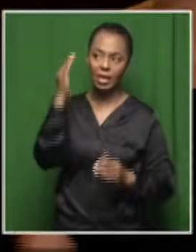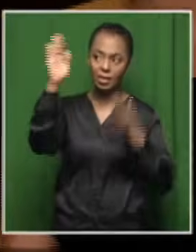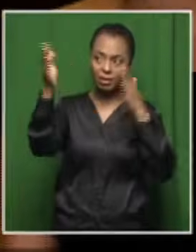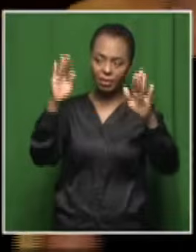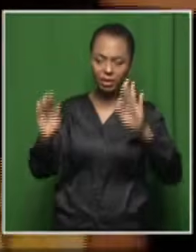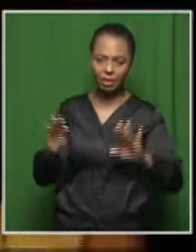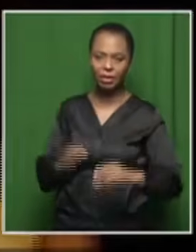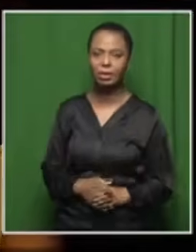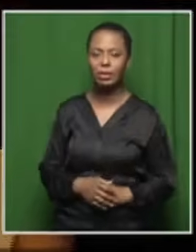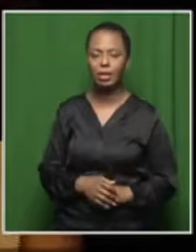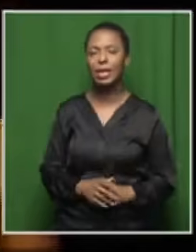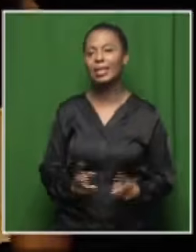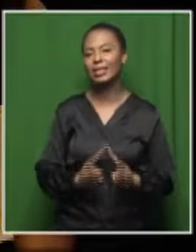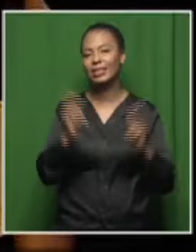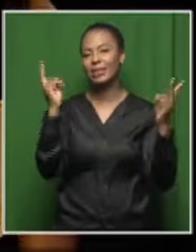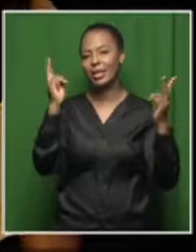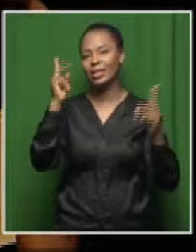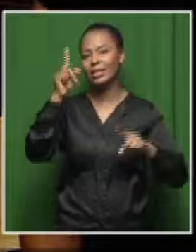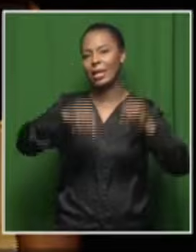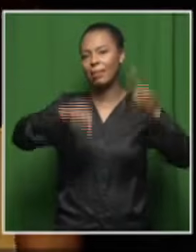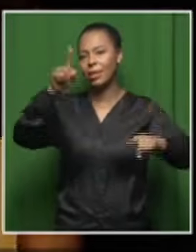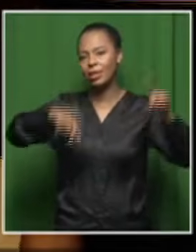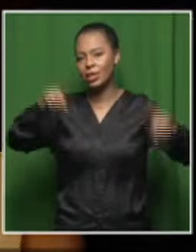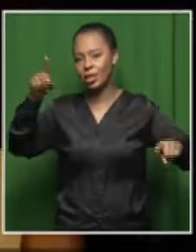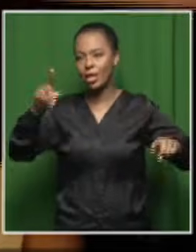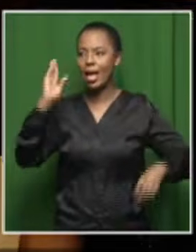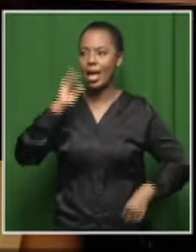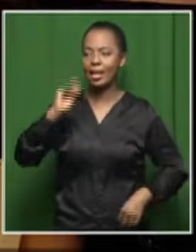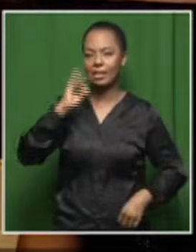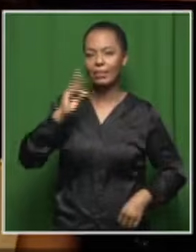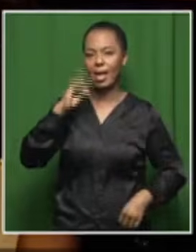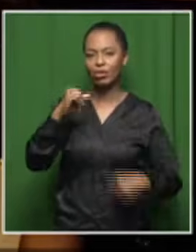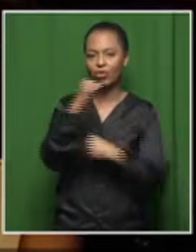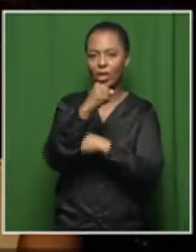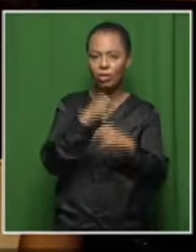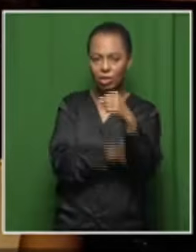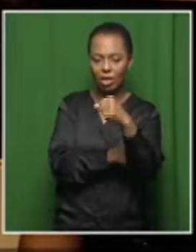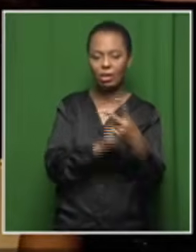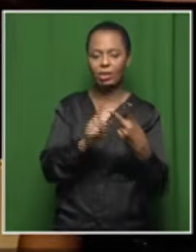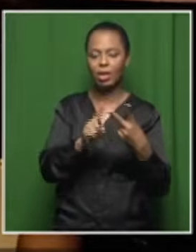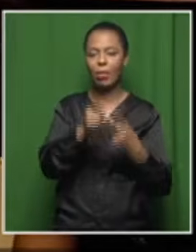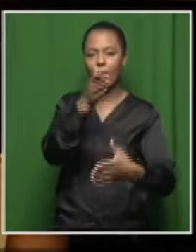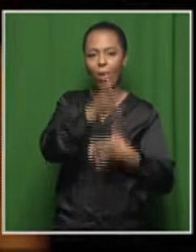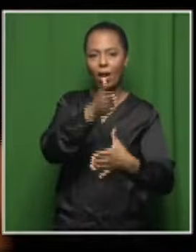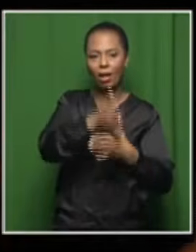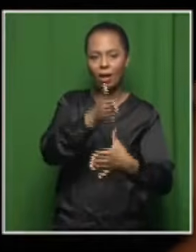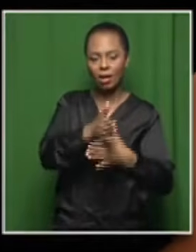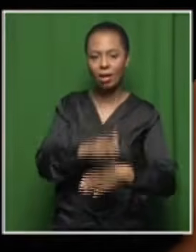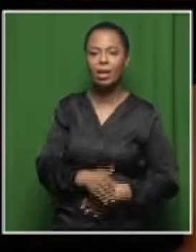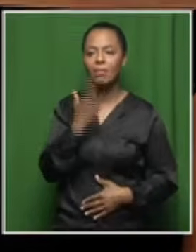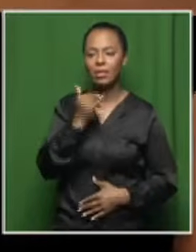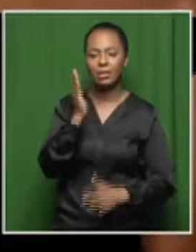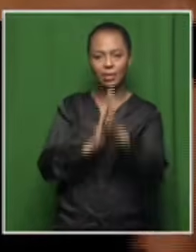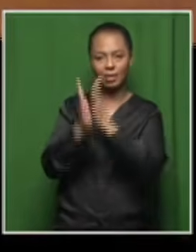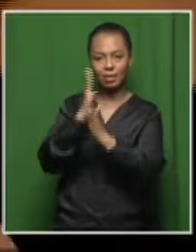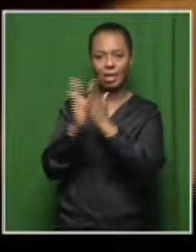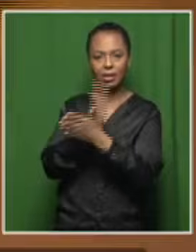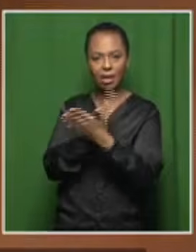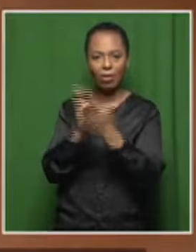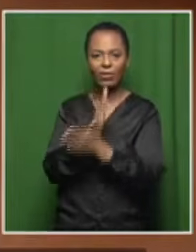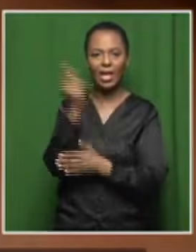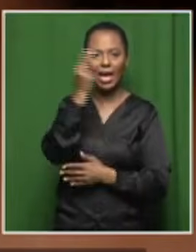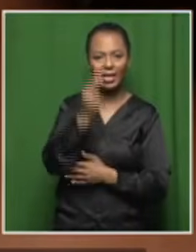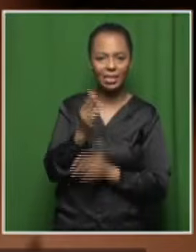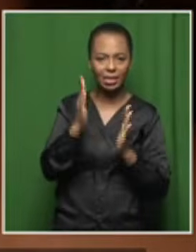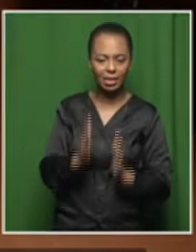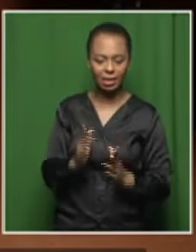It adds a different dimension to how you experience these structures and the work. Talk to us about that. Talk to us about some of the artists and the curators